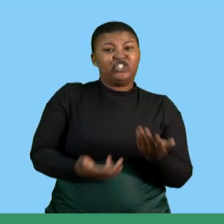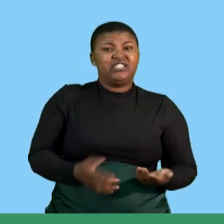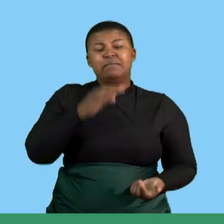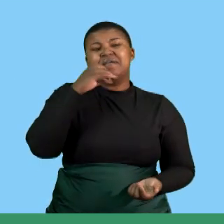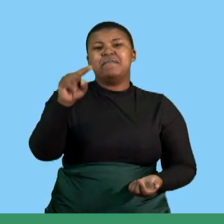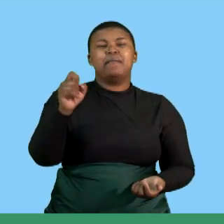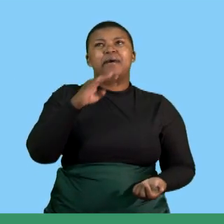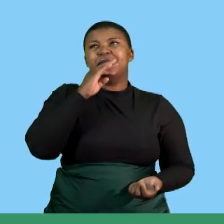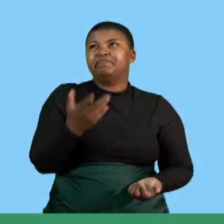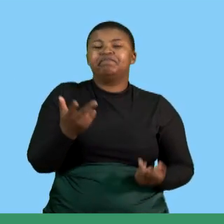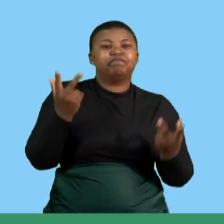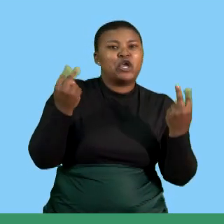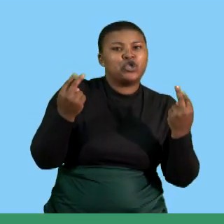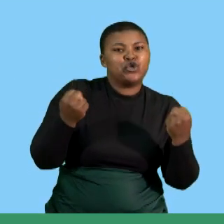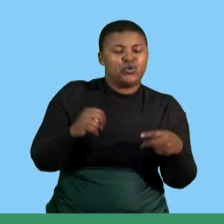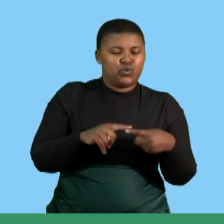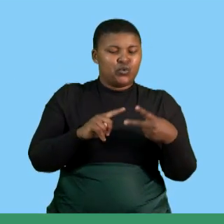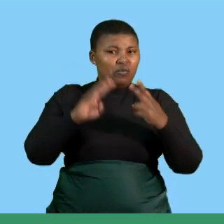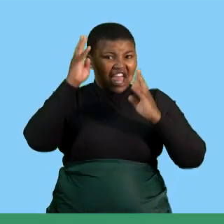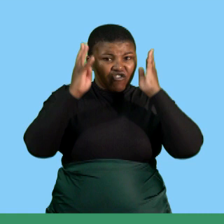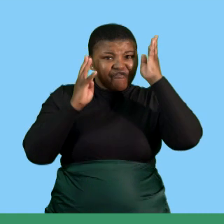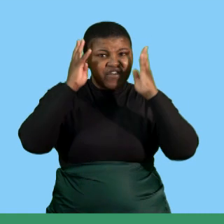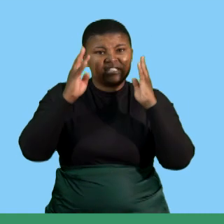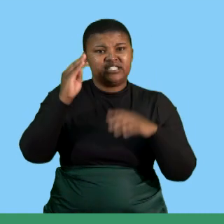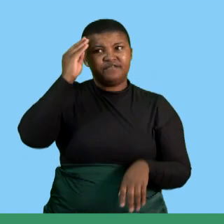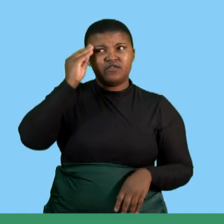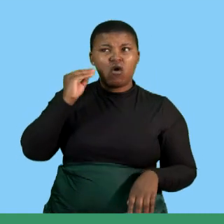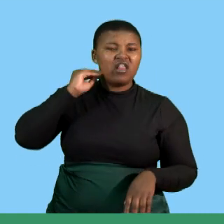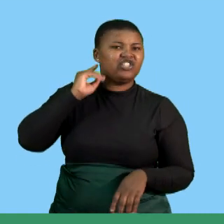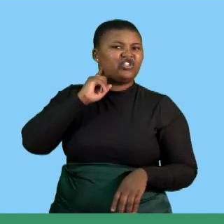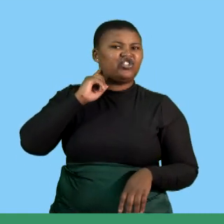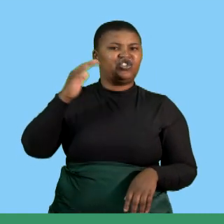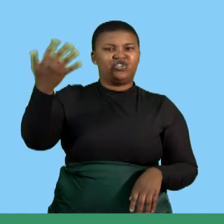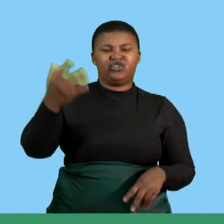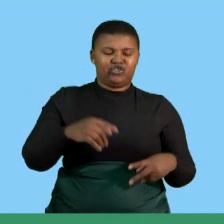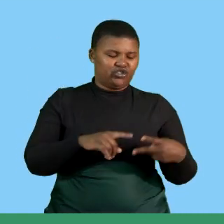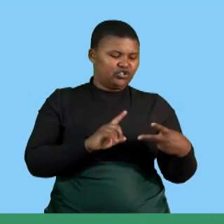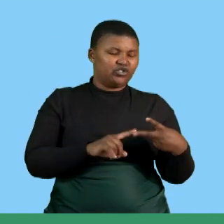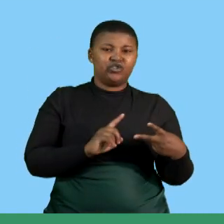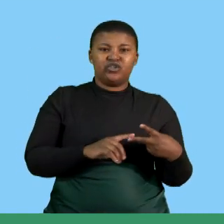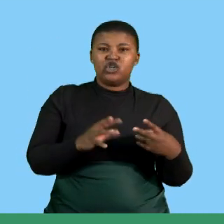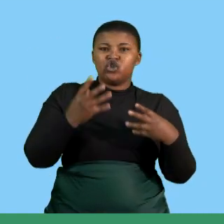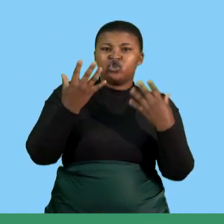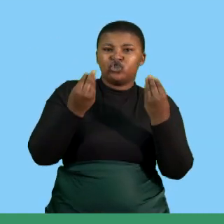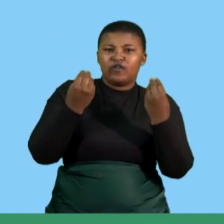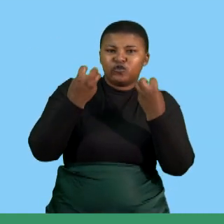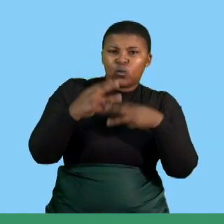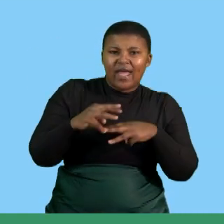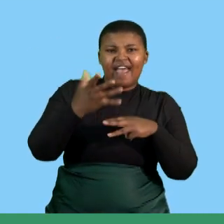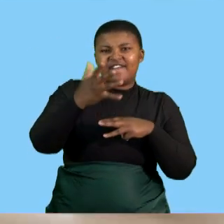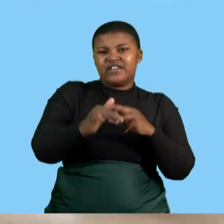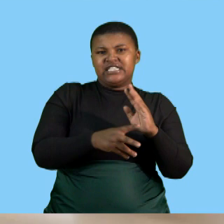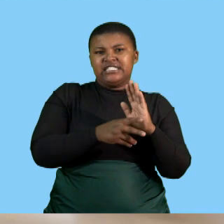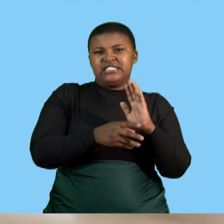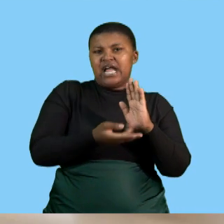technology. So this can be new or innovative knowledge used in technology, maybe new software that has